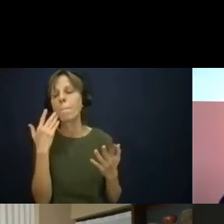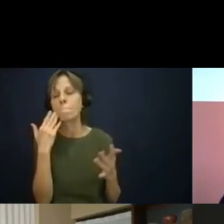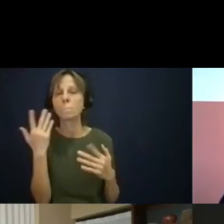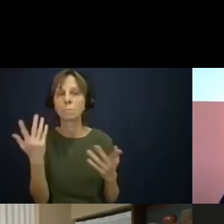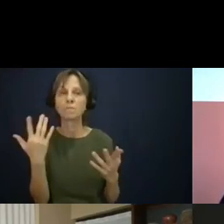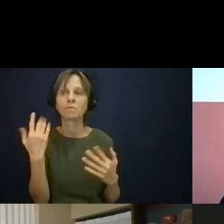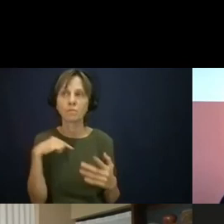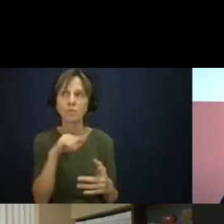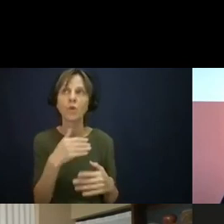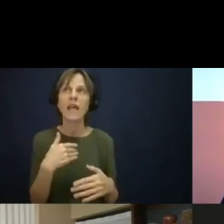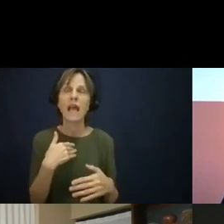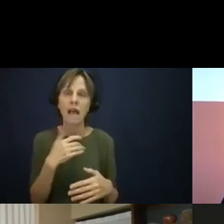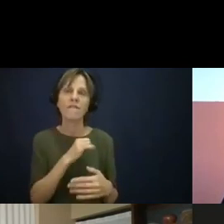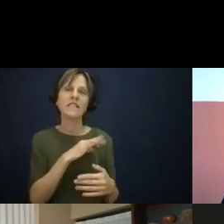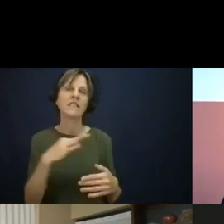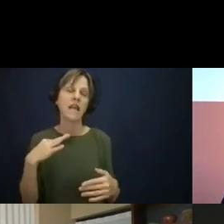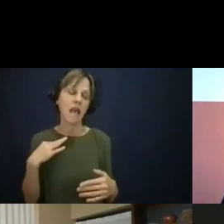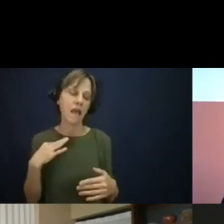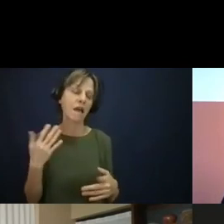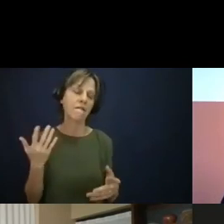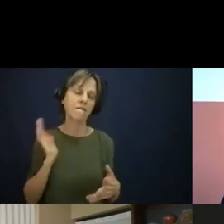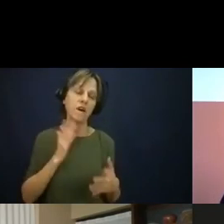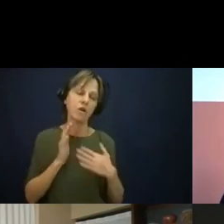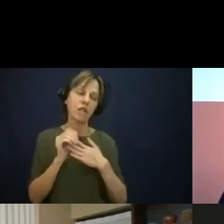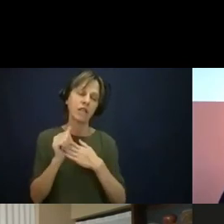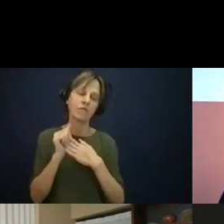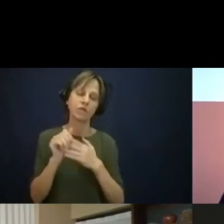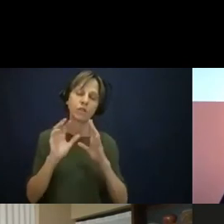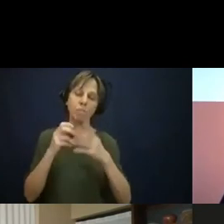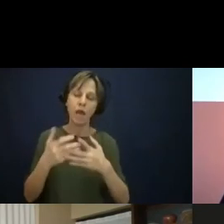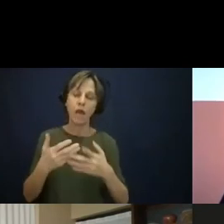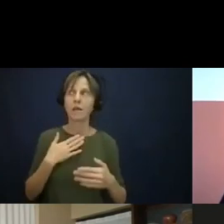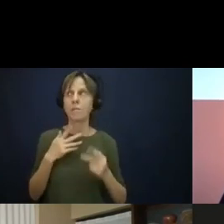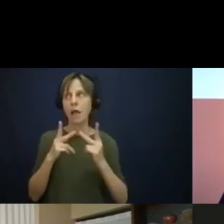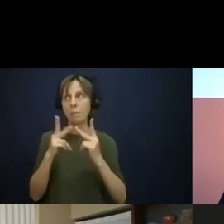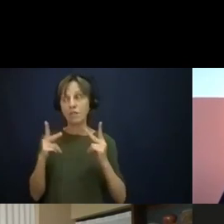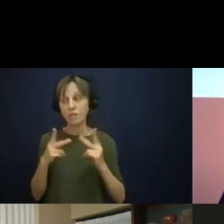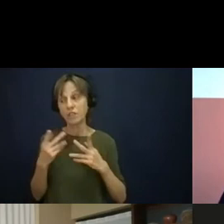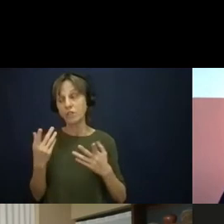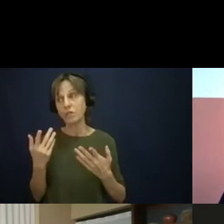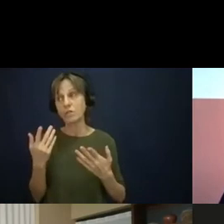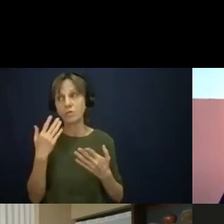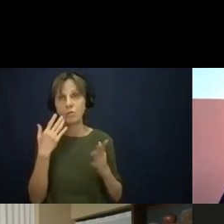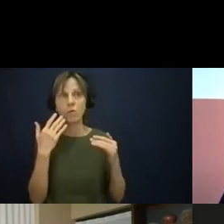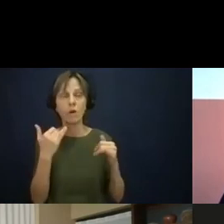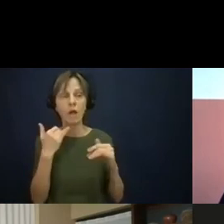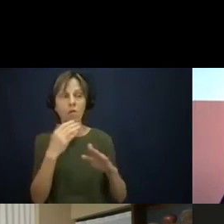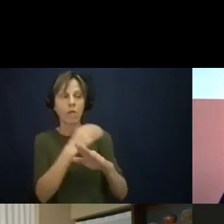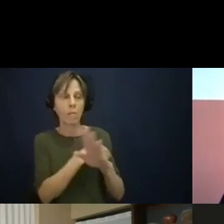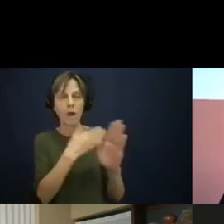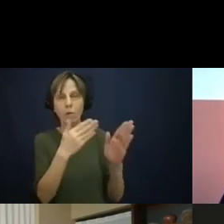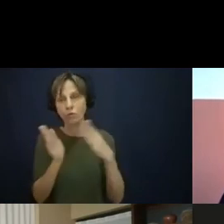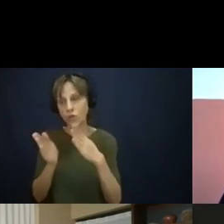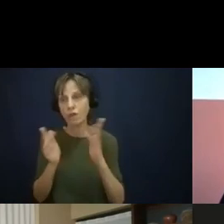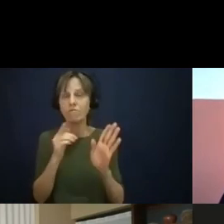we have staff, our leadership body, my position, where we're shifting this power has really